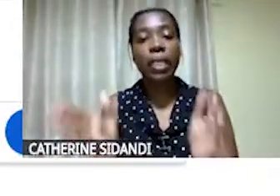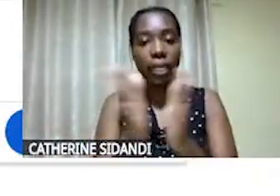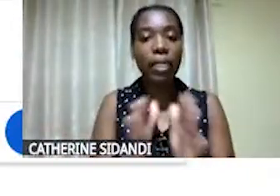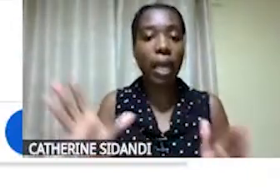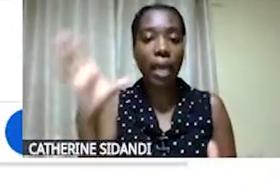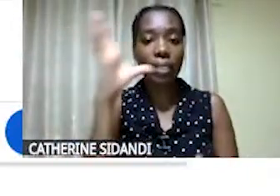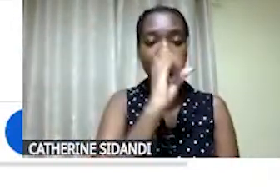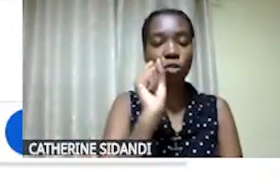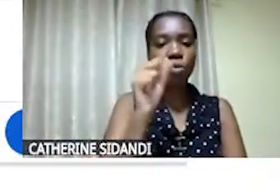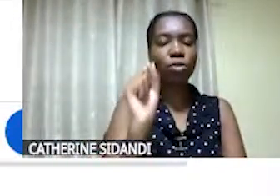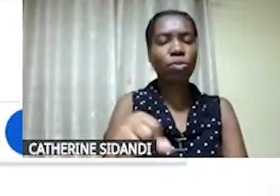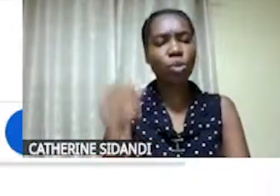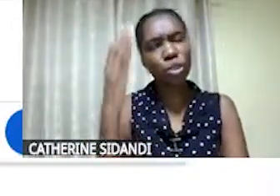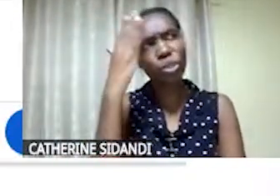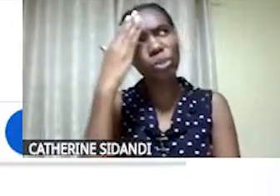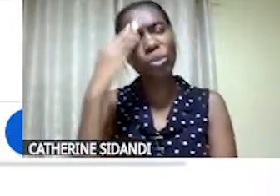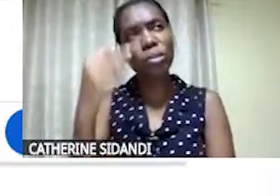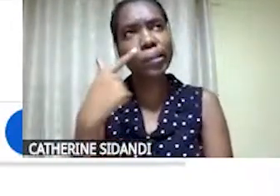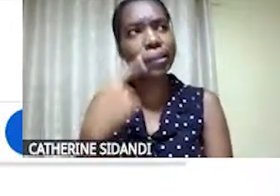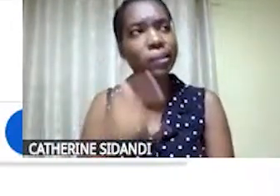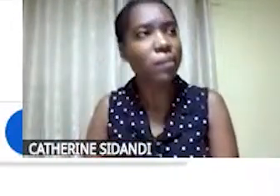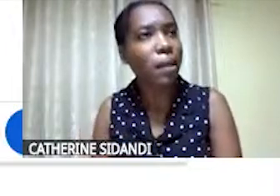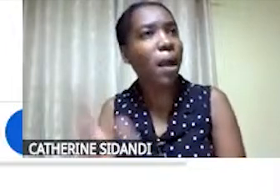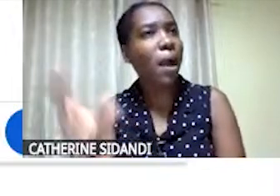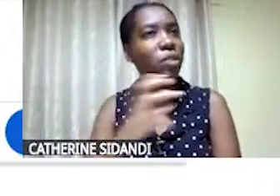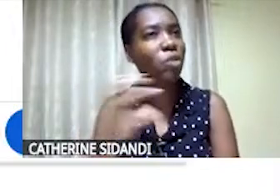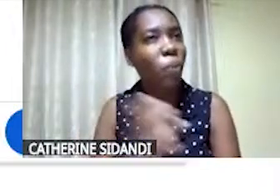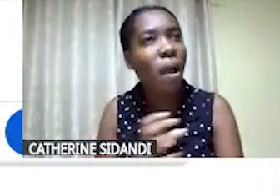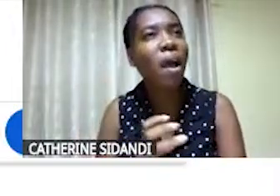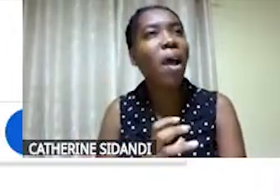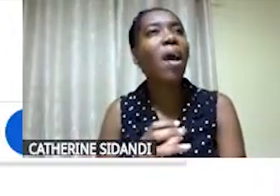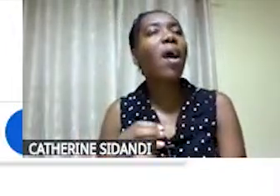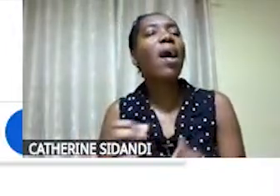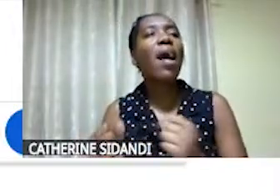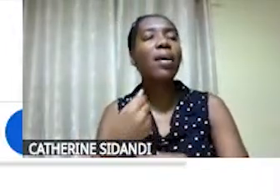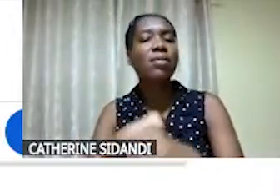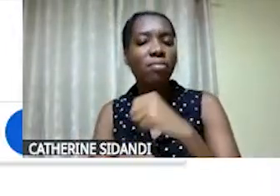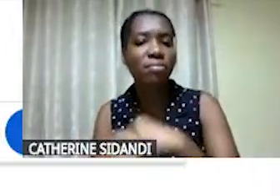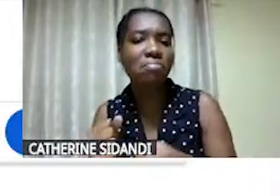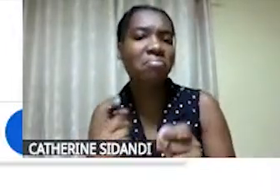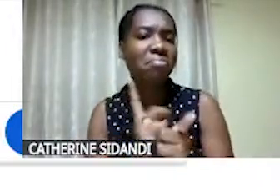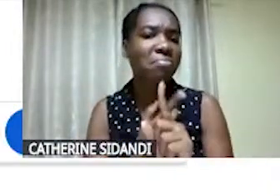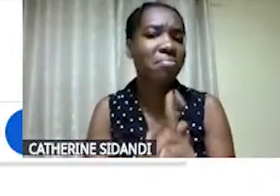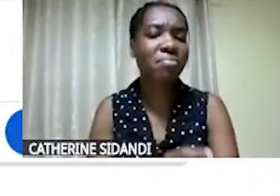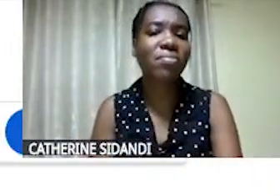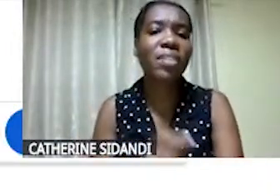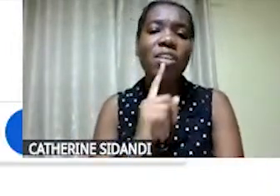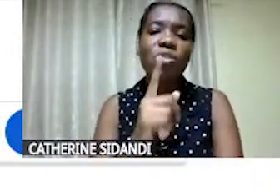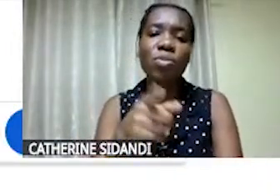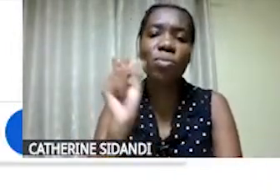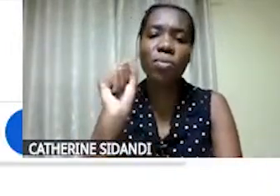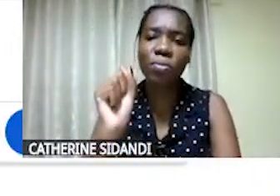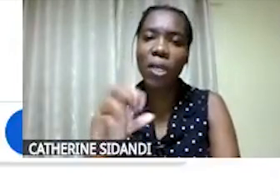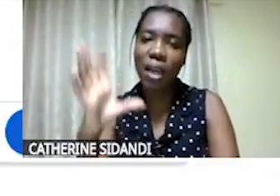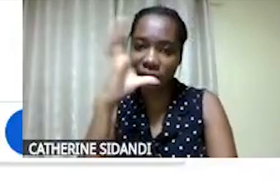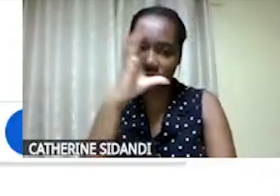market, your customers, your operations, even your why. You know, you might assume that if we are going